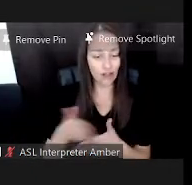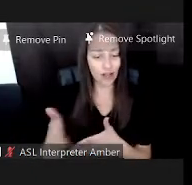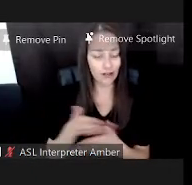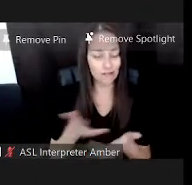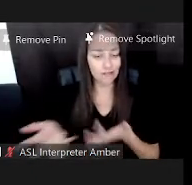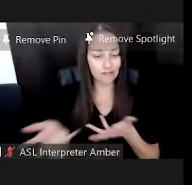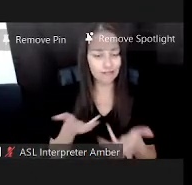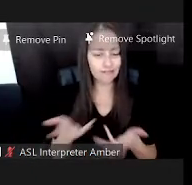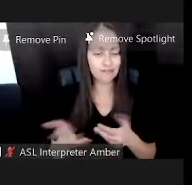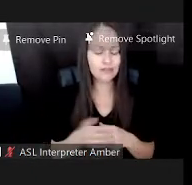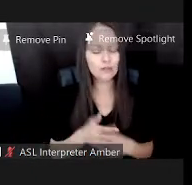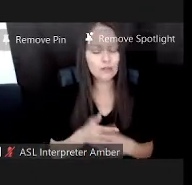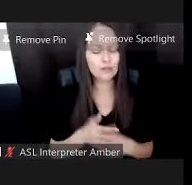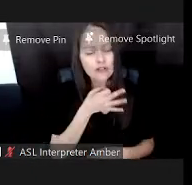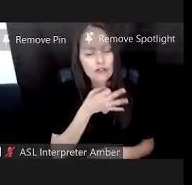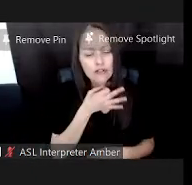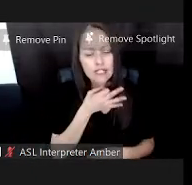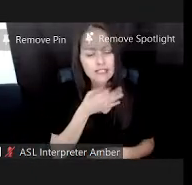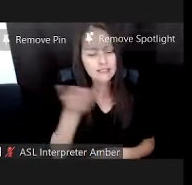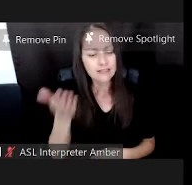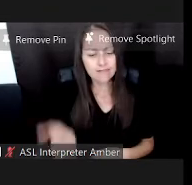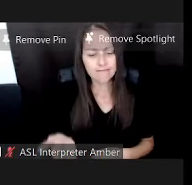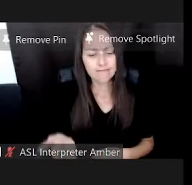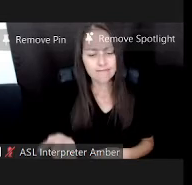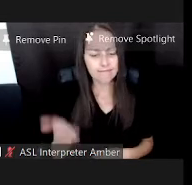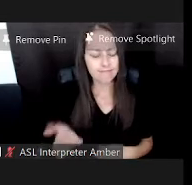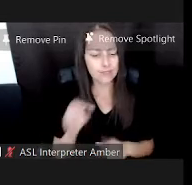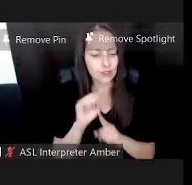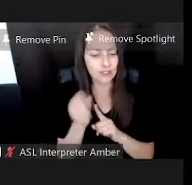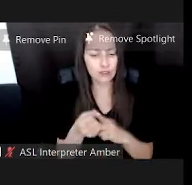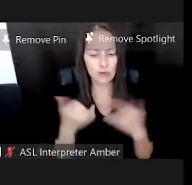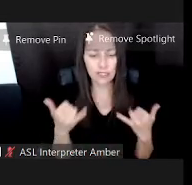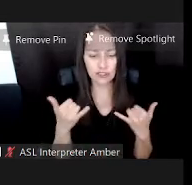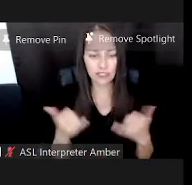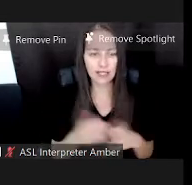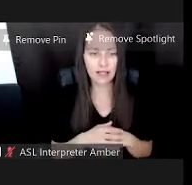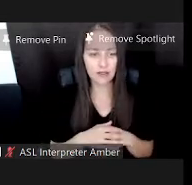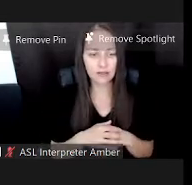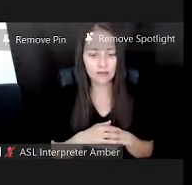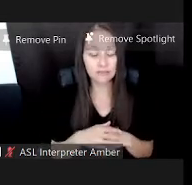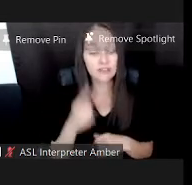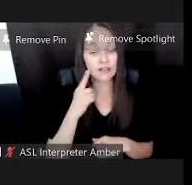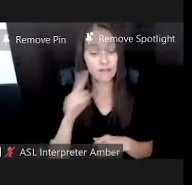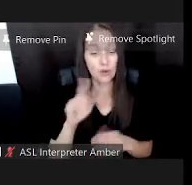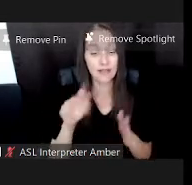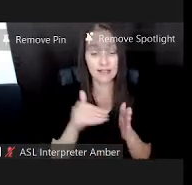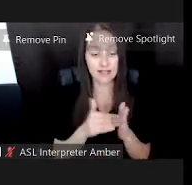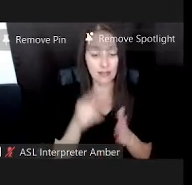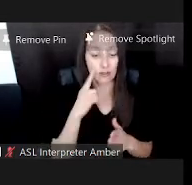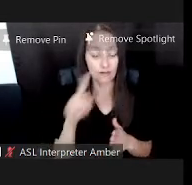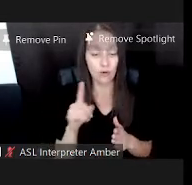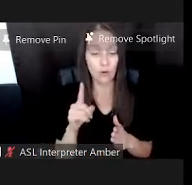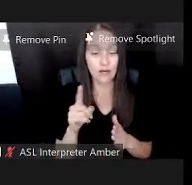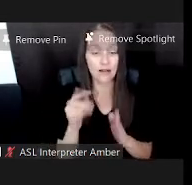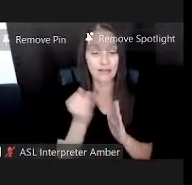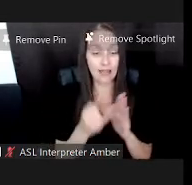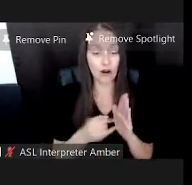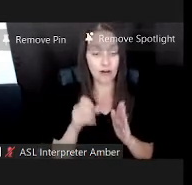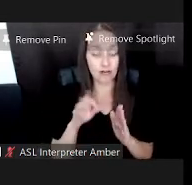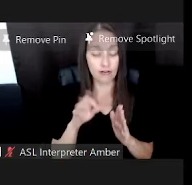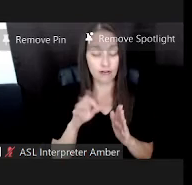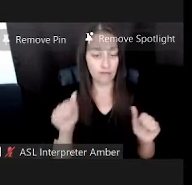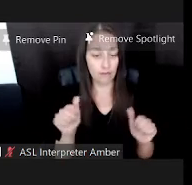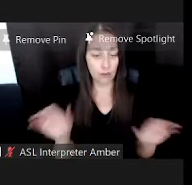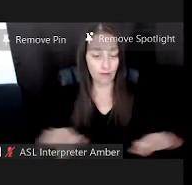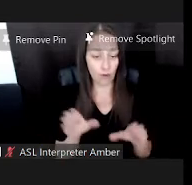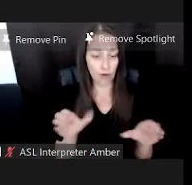where you are and what you're thinking about. In the context of Center for the Art of Performance, we started to work with